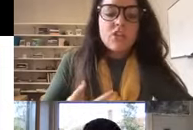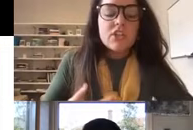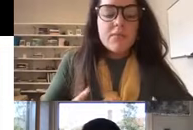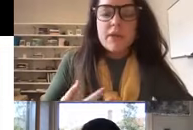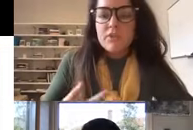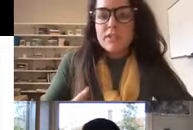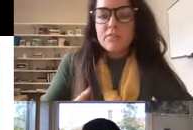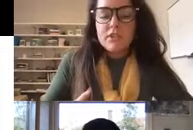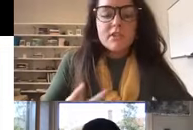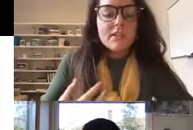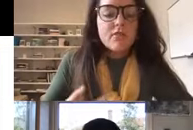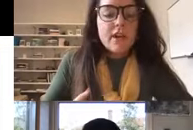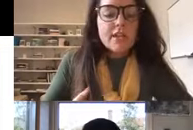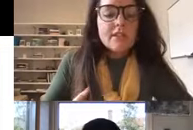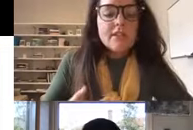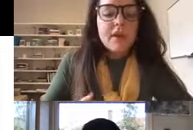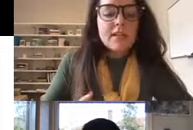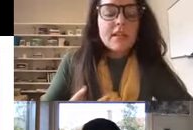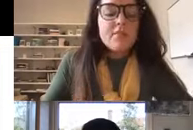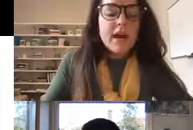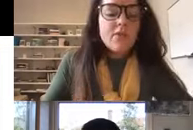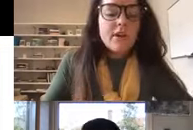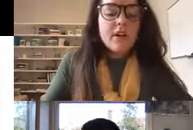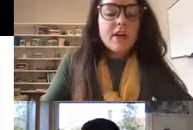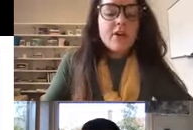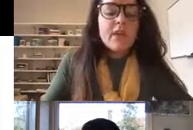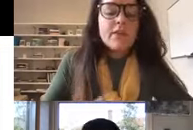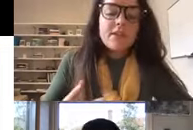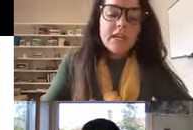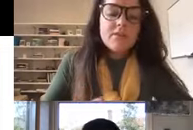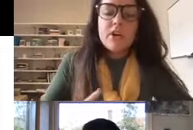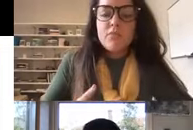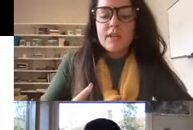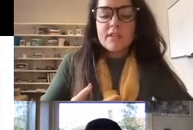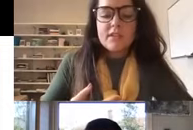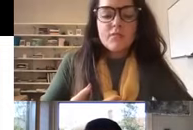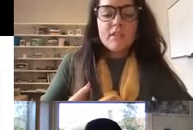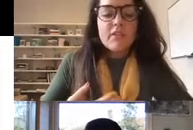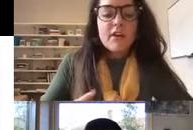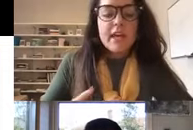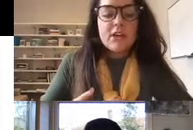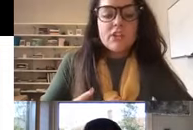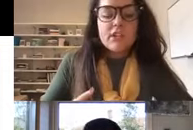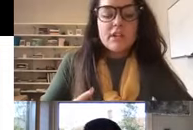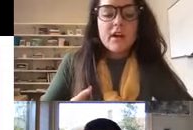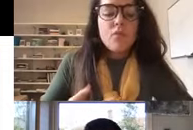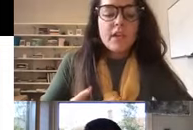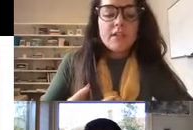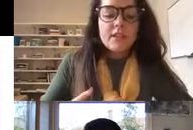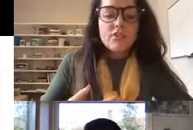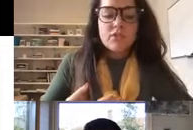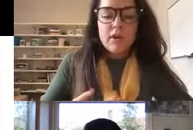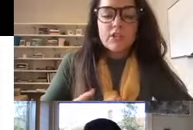in shaping perceptions of race, space, and power, we have sometimes opened with a variation of